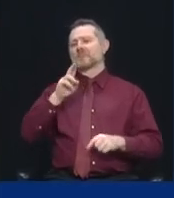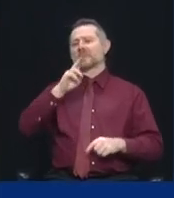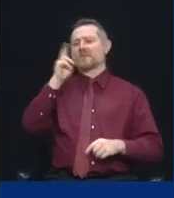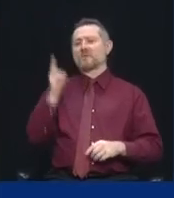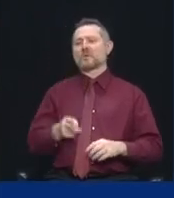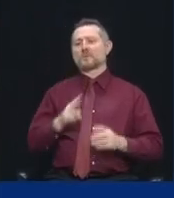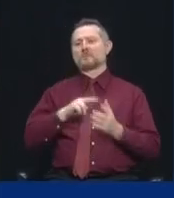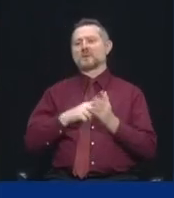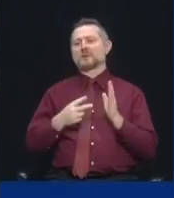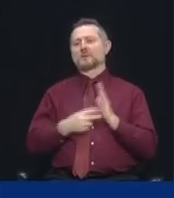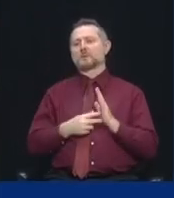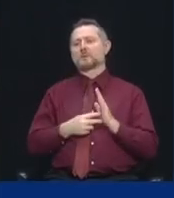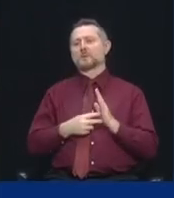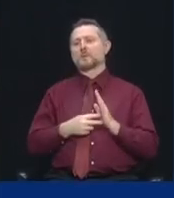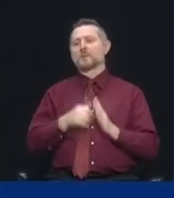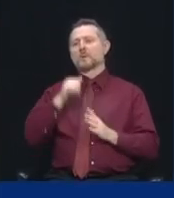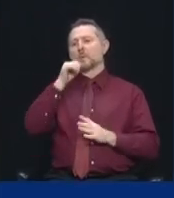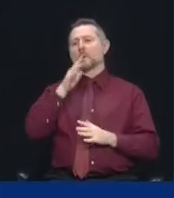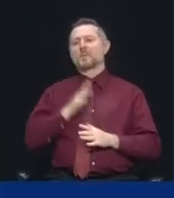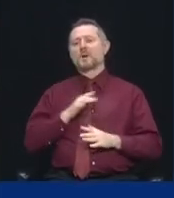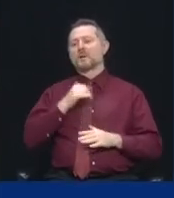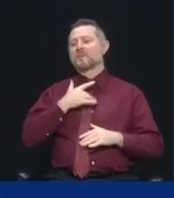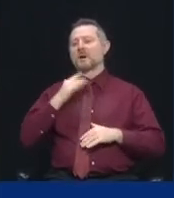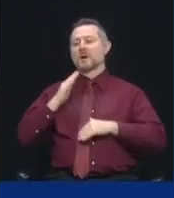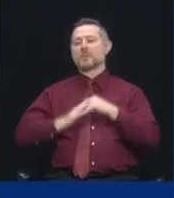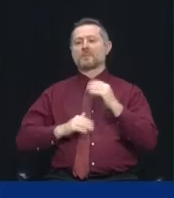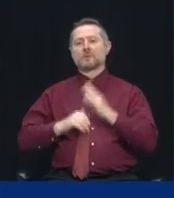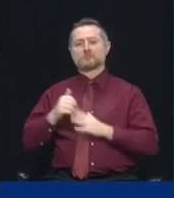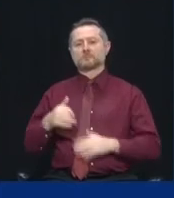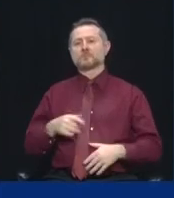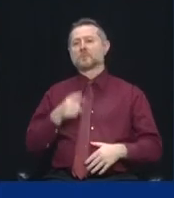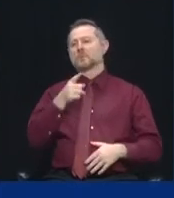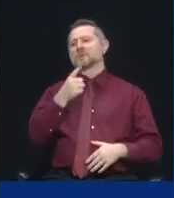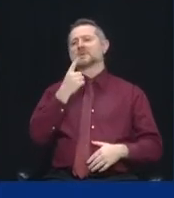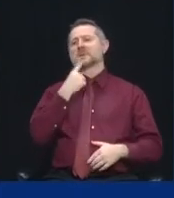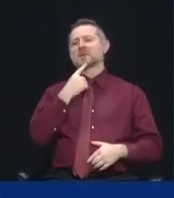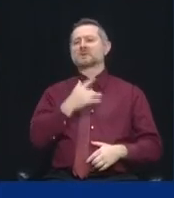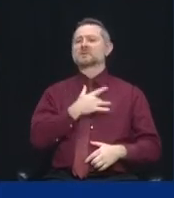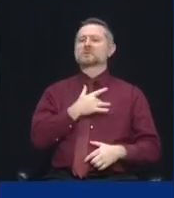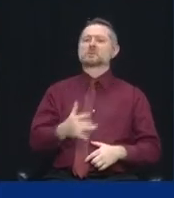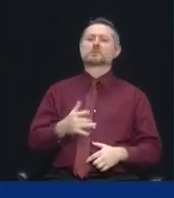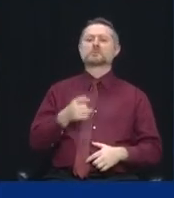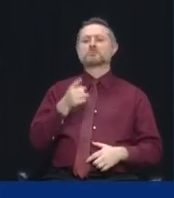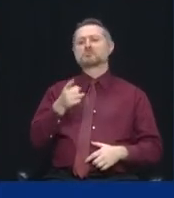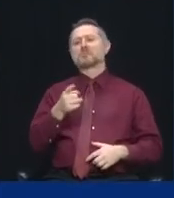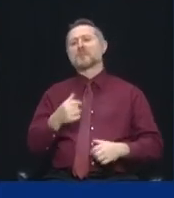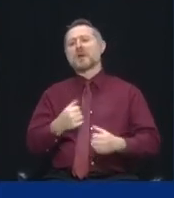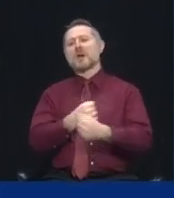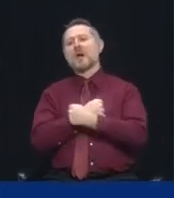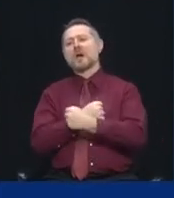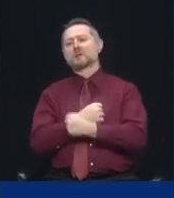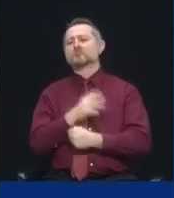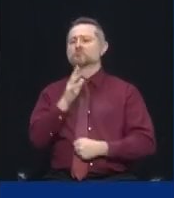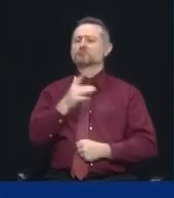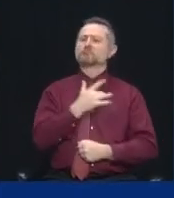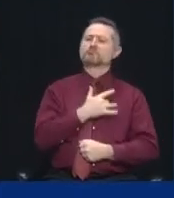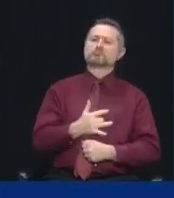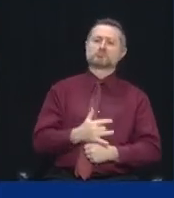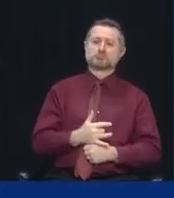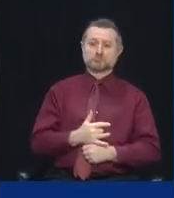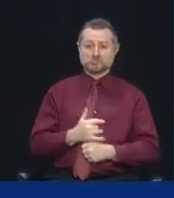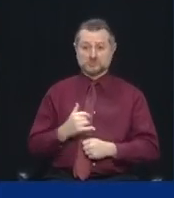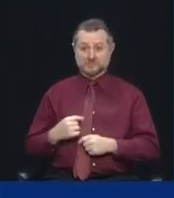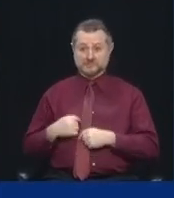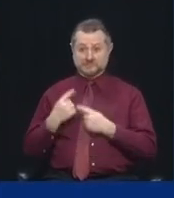women feel uncomfortable. You've said that you're huggy by nature. I'm curious if since then